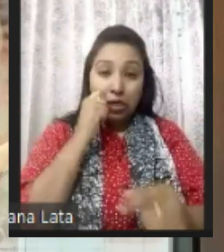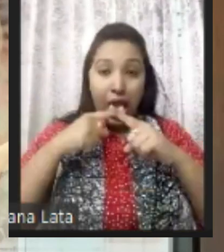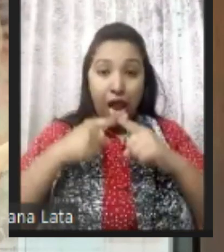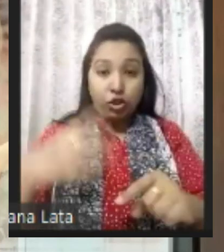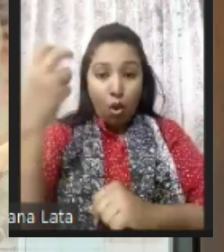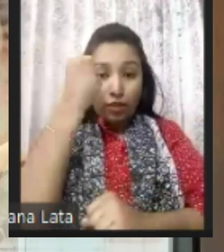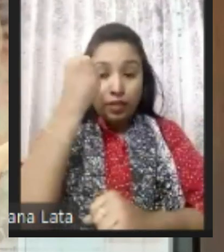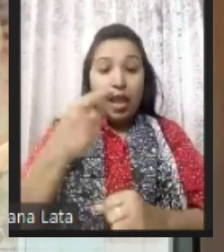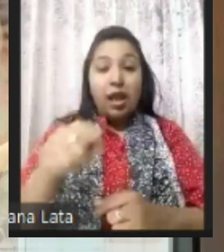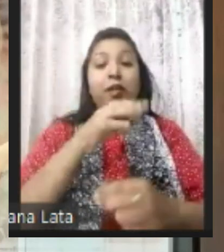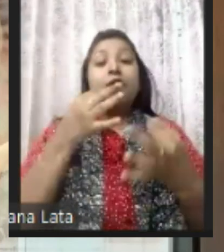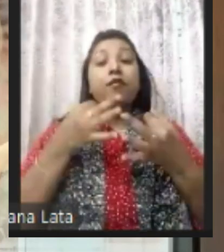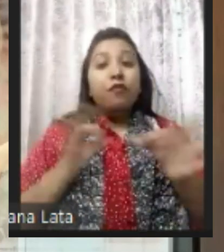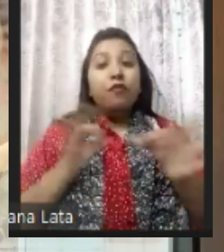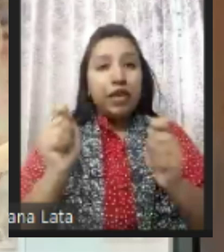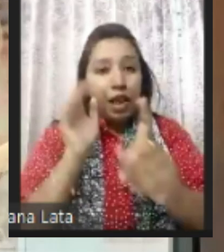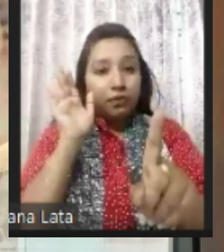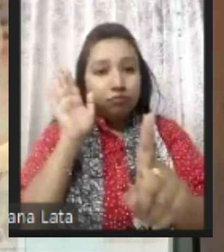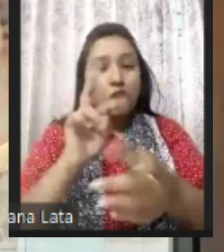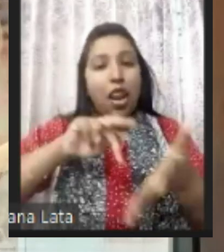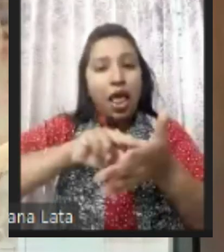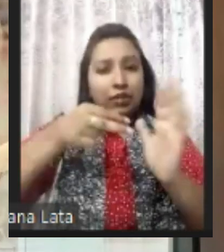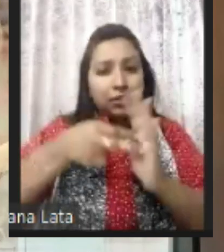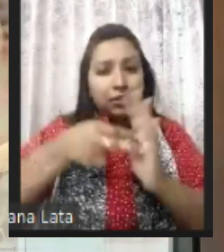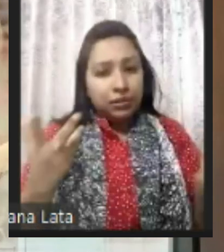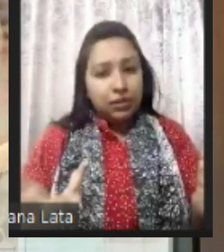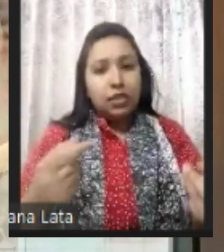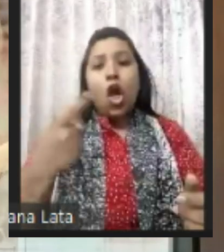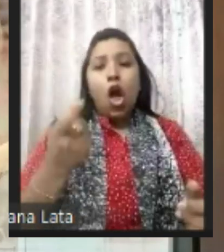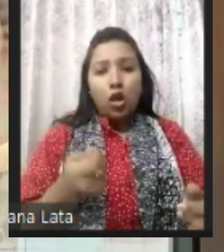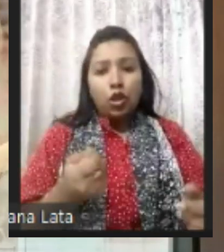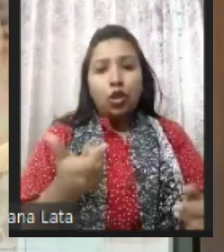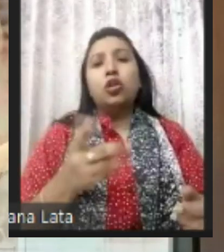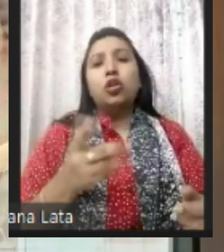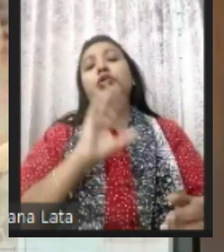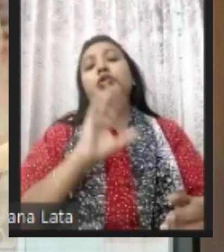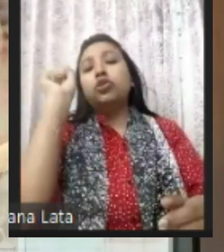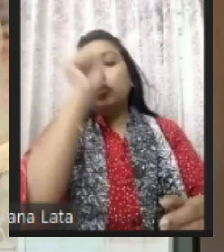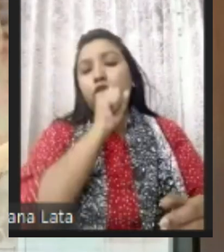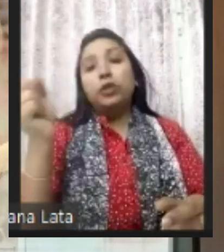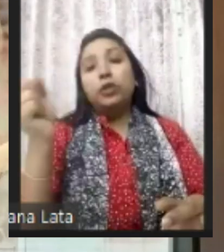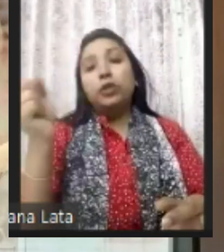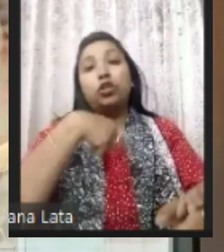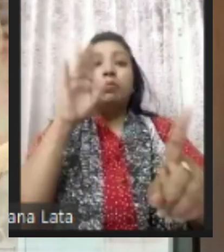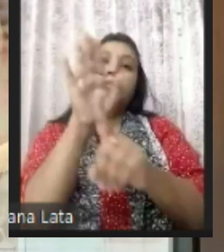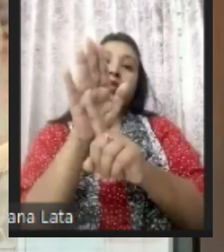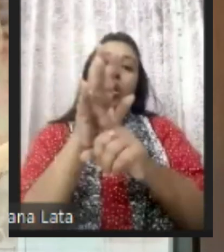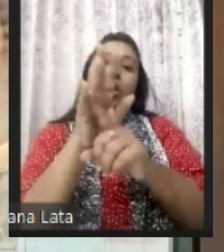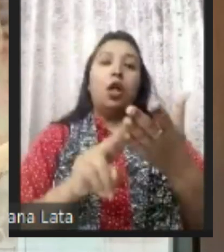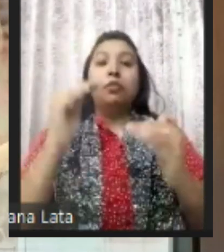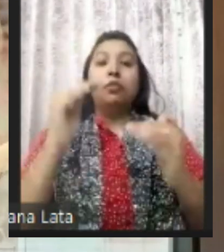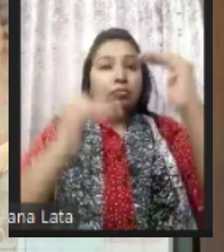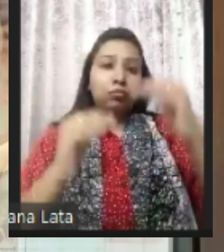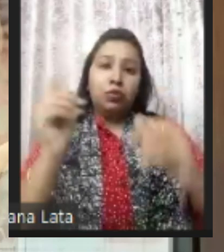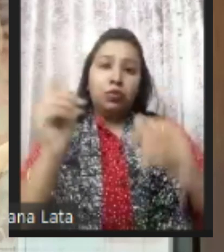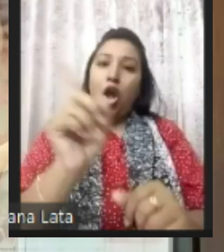equality, and justice, political and economic and social, will be secured for all citizens. No discrimination. That's been